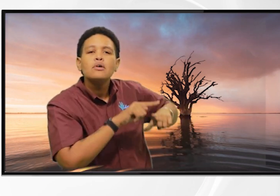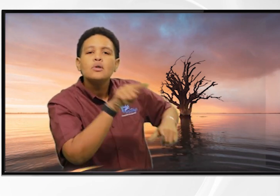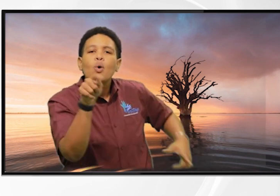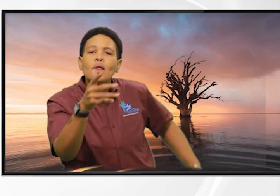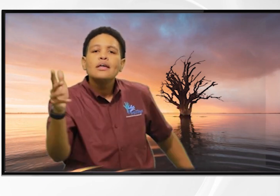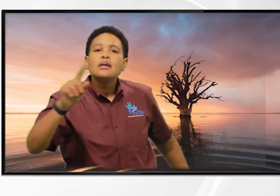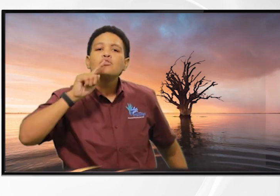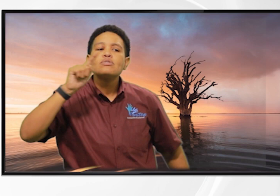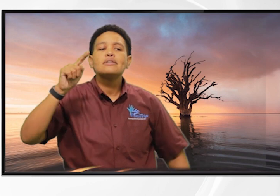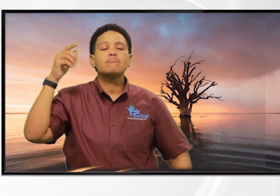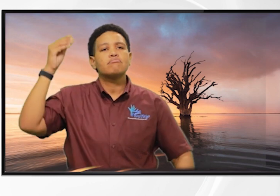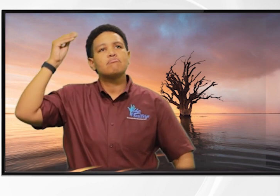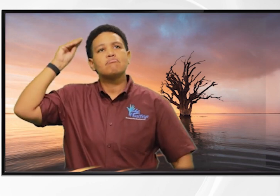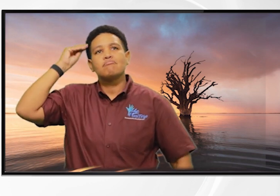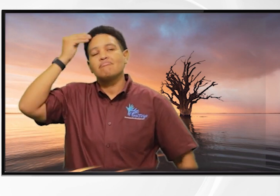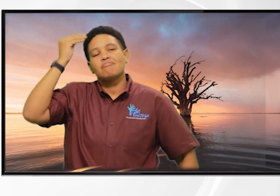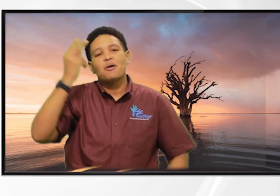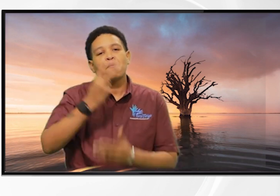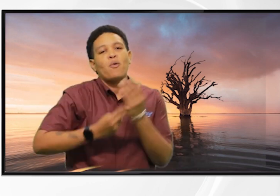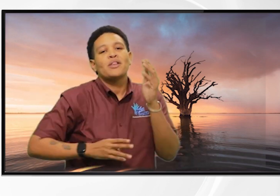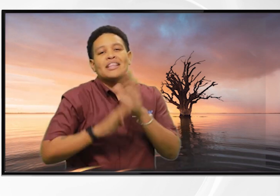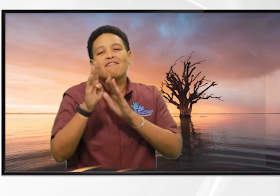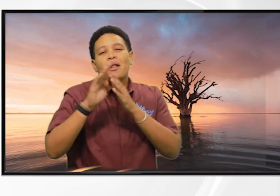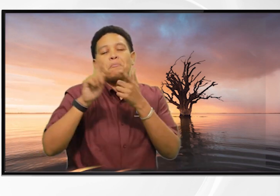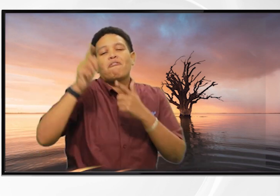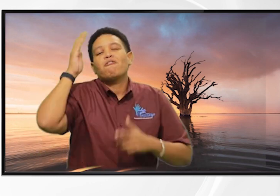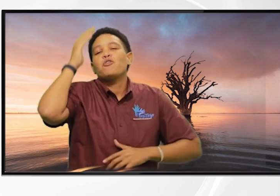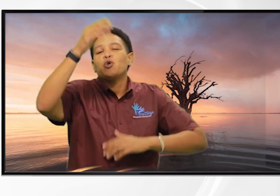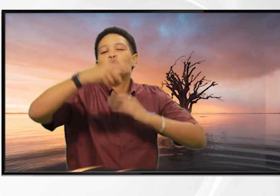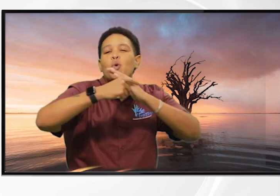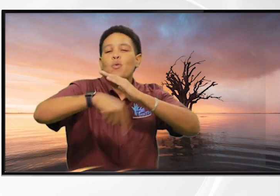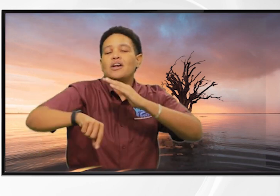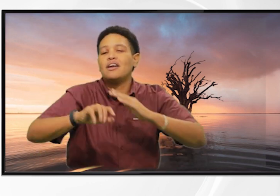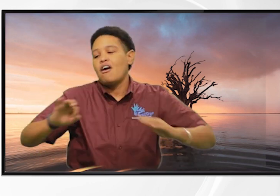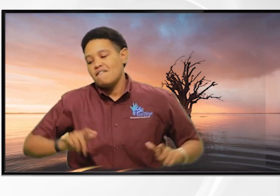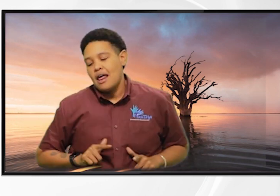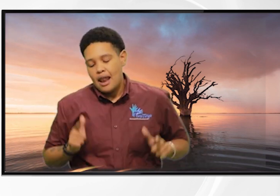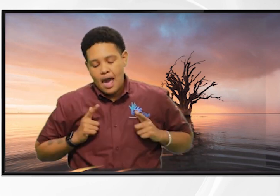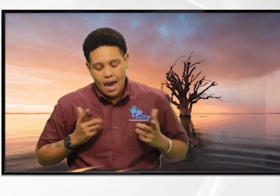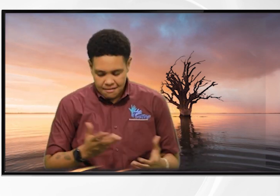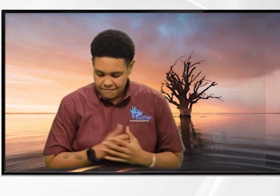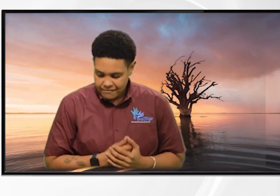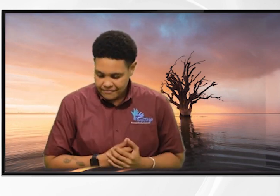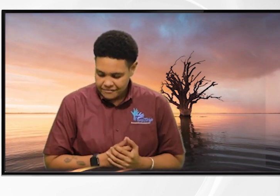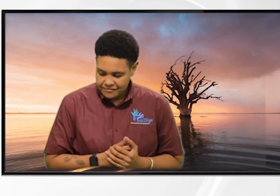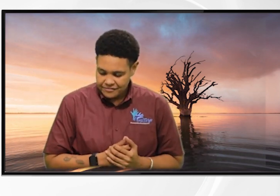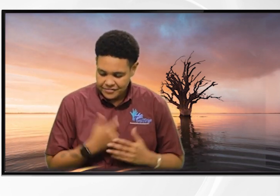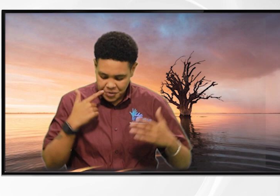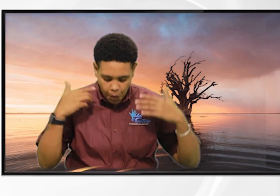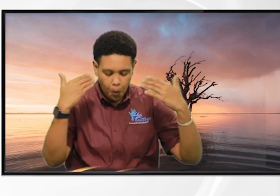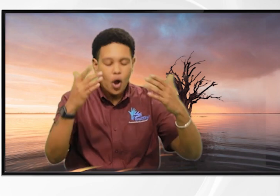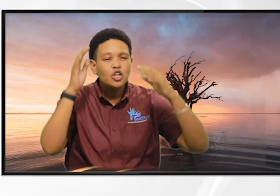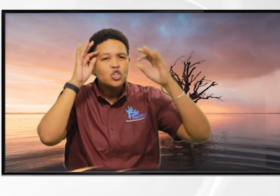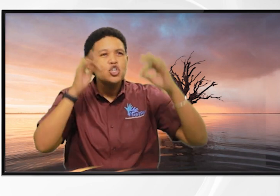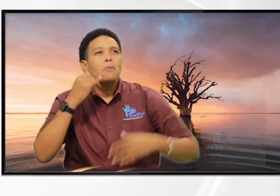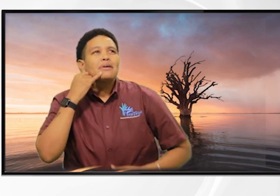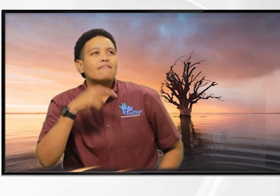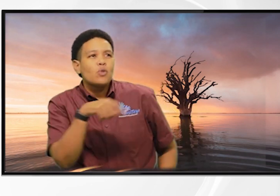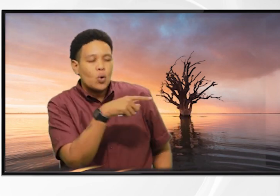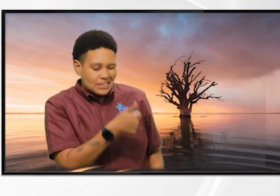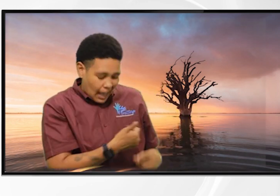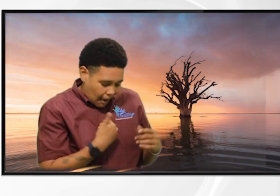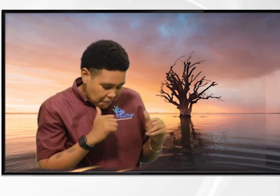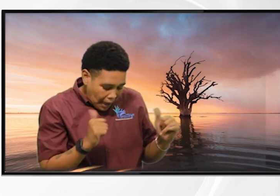are premising both development and the future quality of life, on to determine if those possess